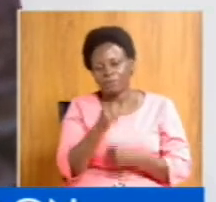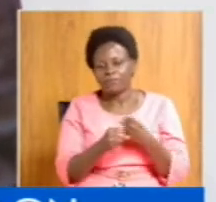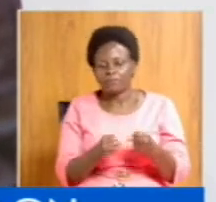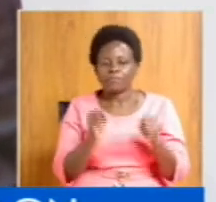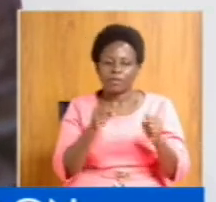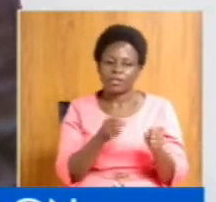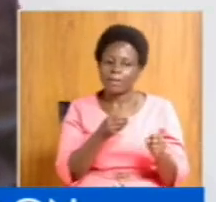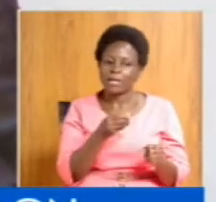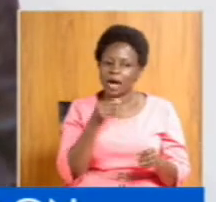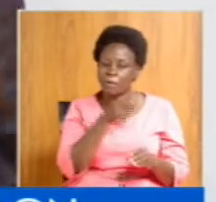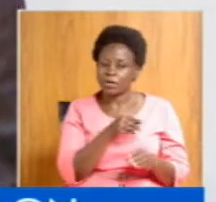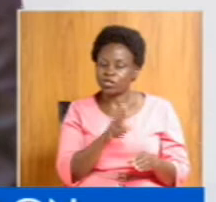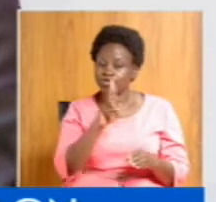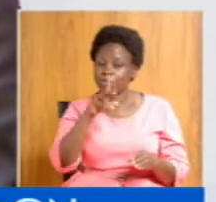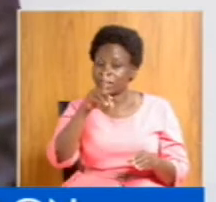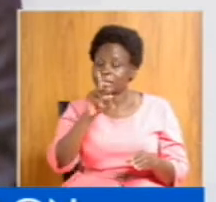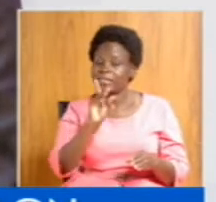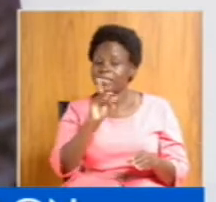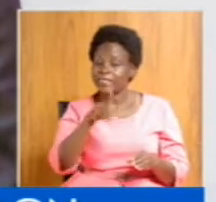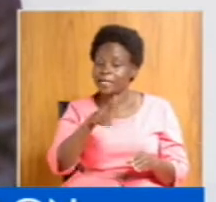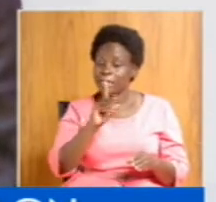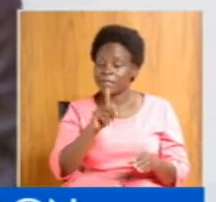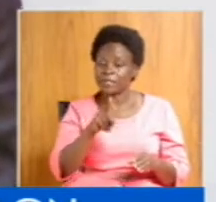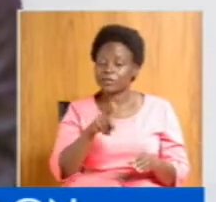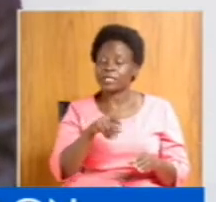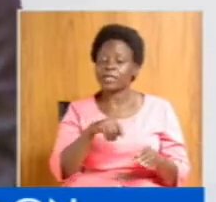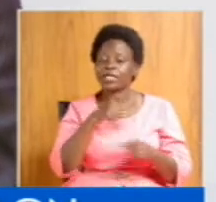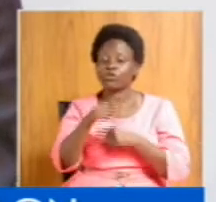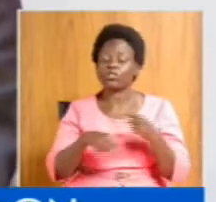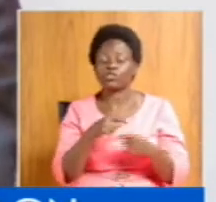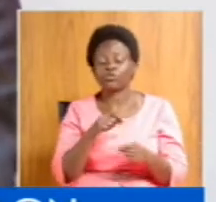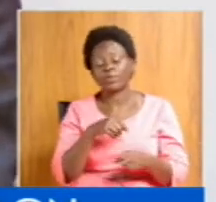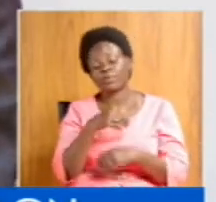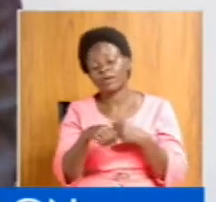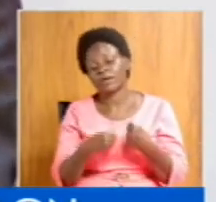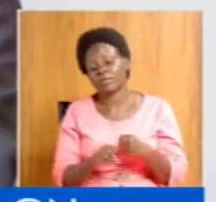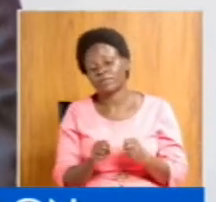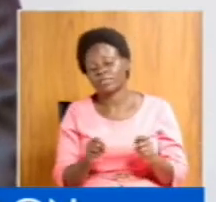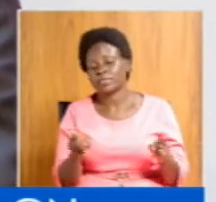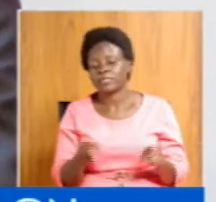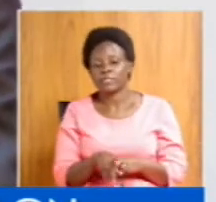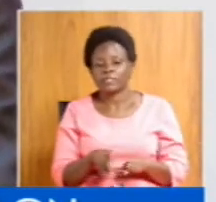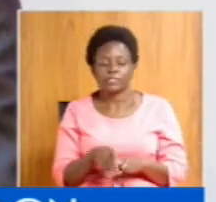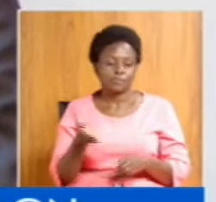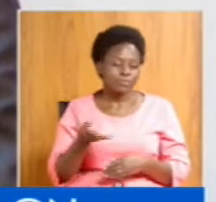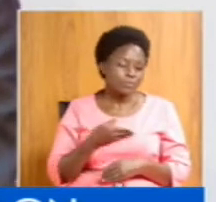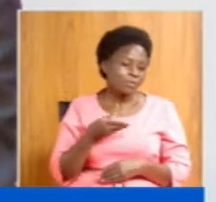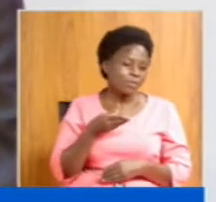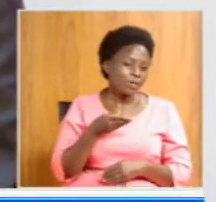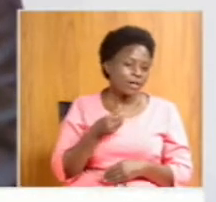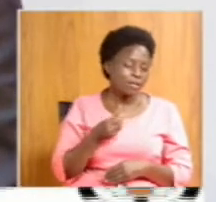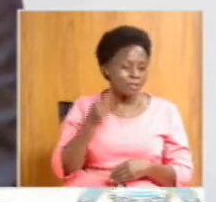inject this money in and they continue with their productive activities we also had money